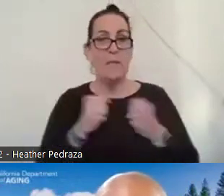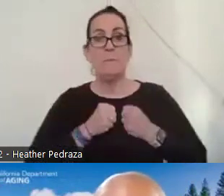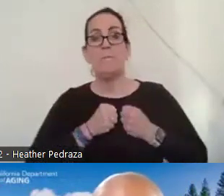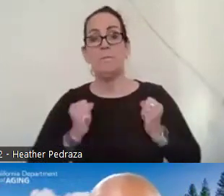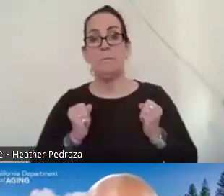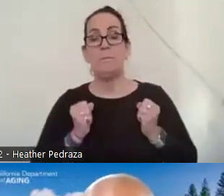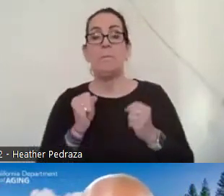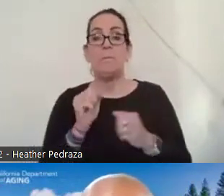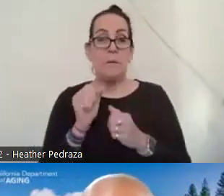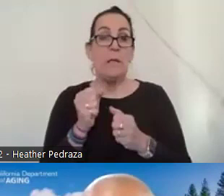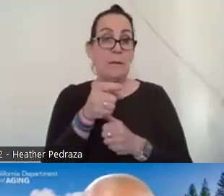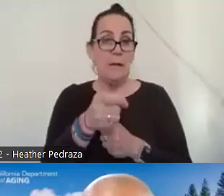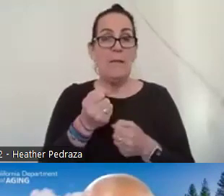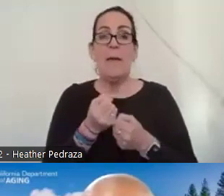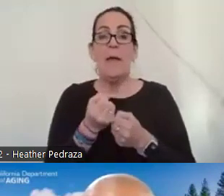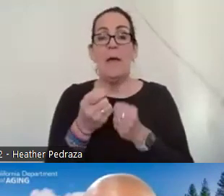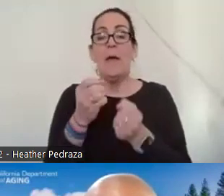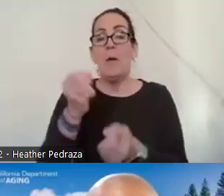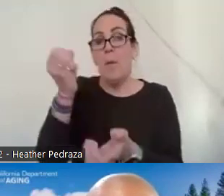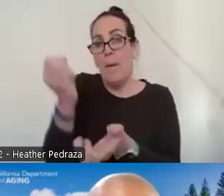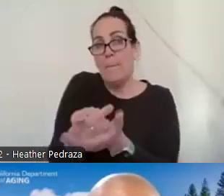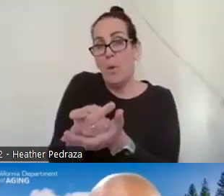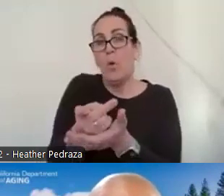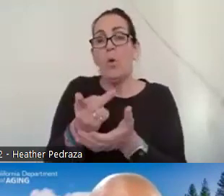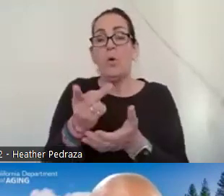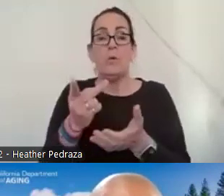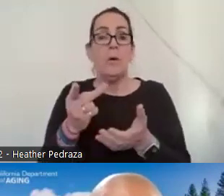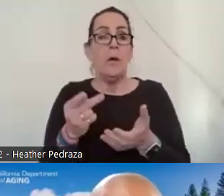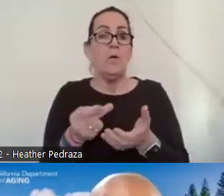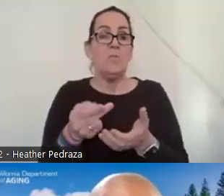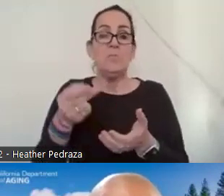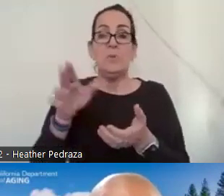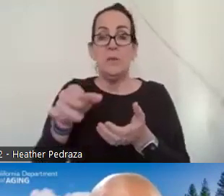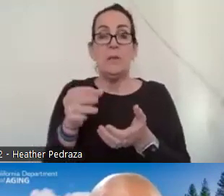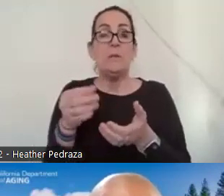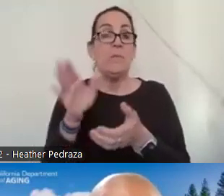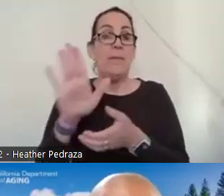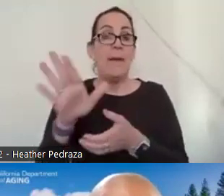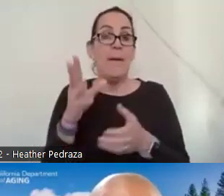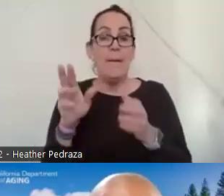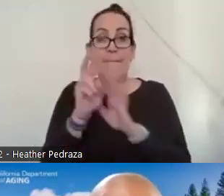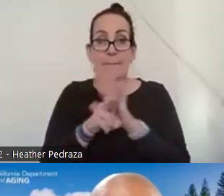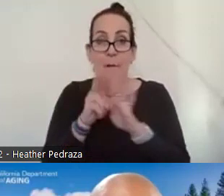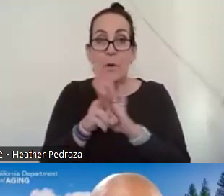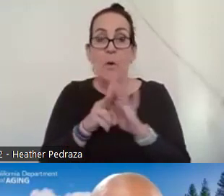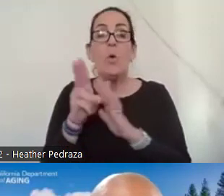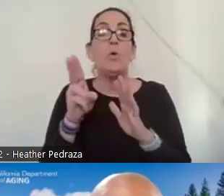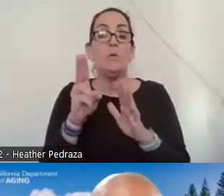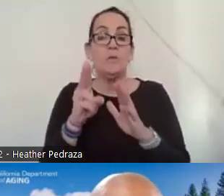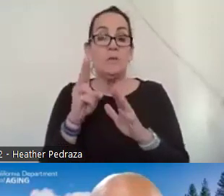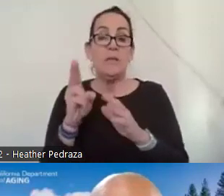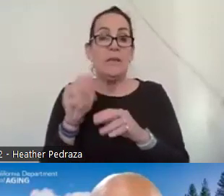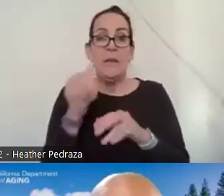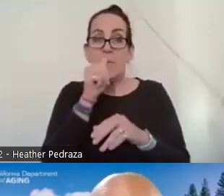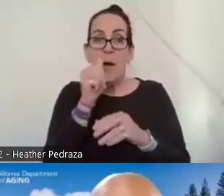their consent in sharing clips and sharing the videos. So with that said, we haven't